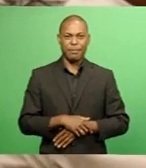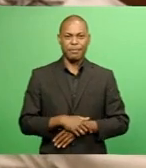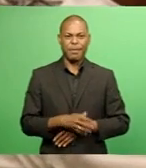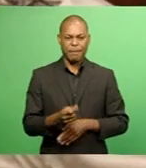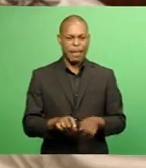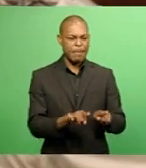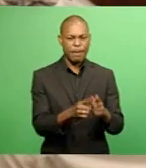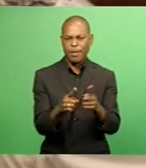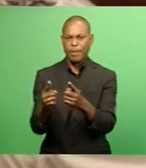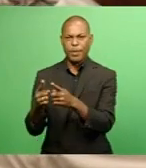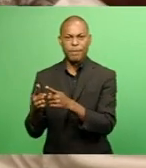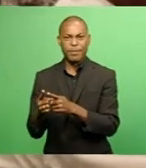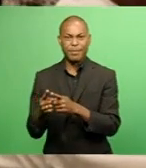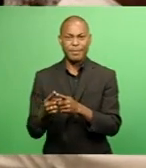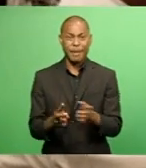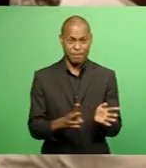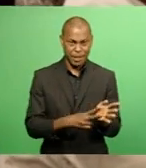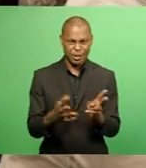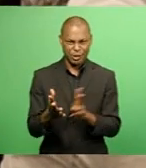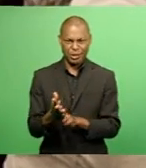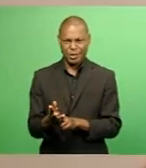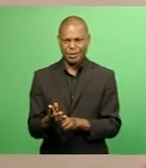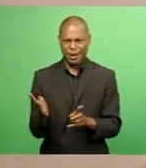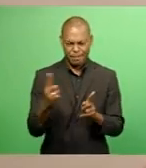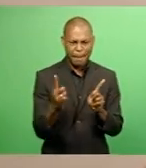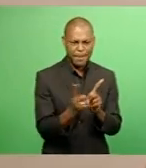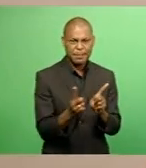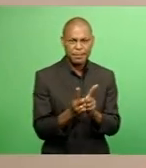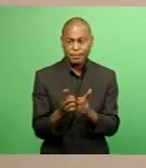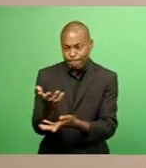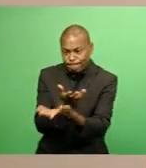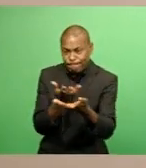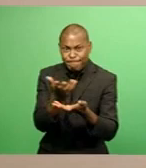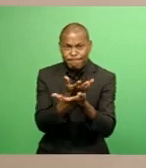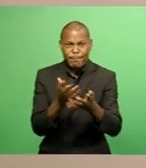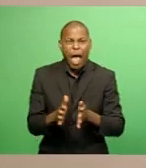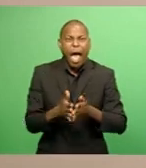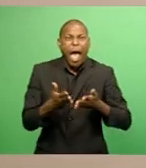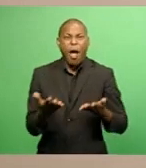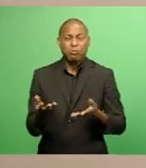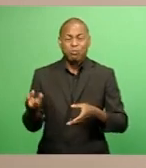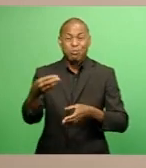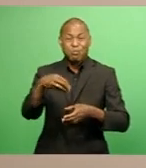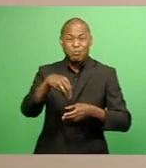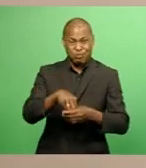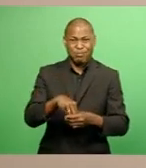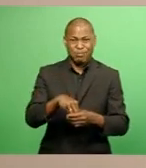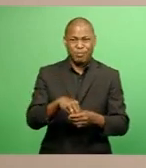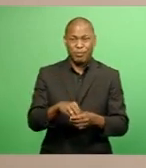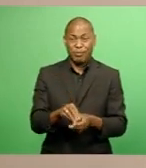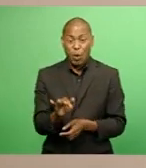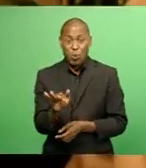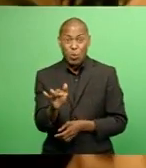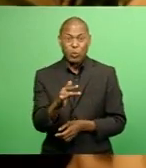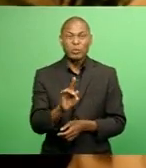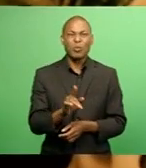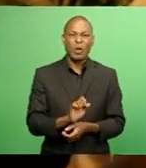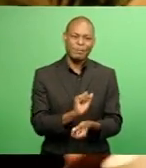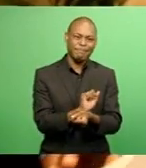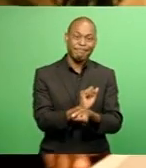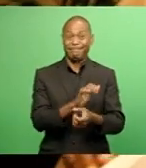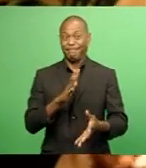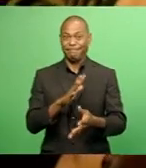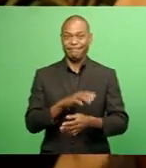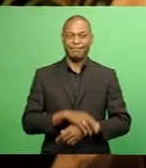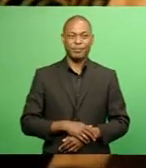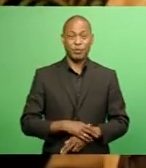villages, to come together and talk about how we can reintegrate into society those who have been released. The